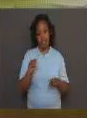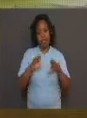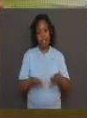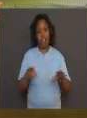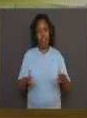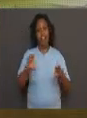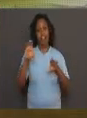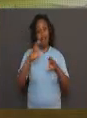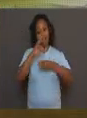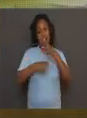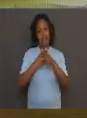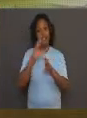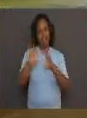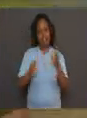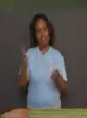stability of the world.